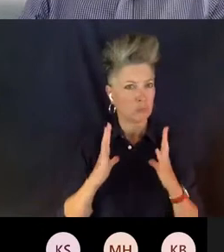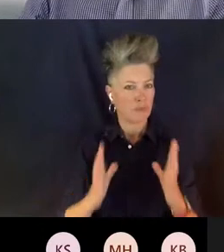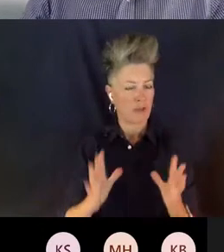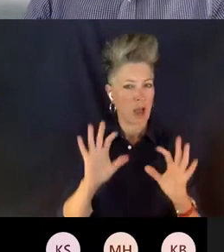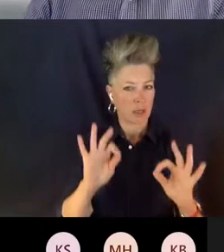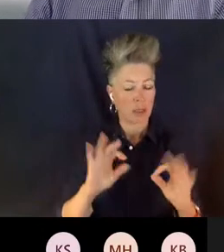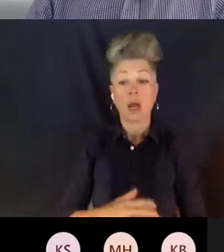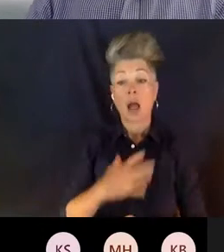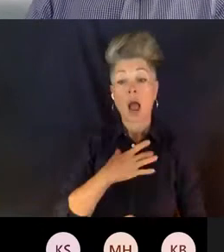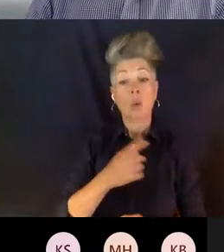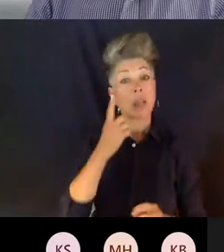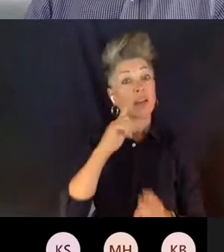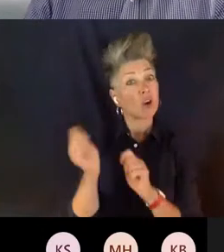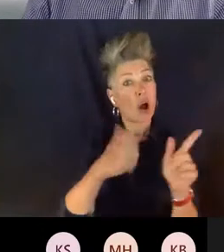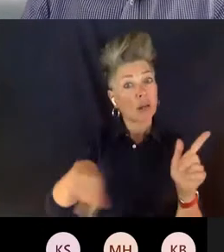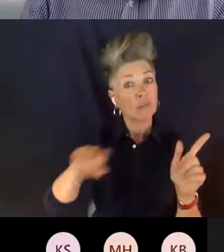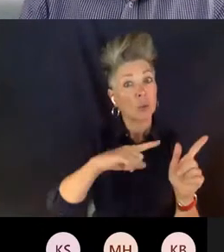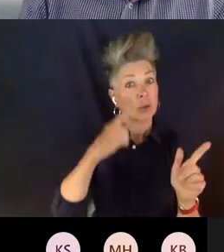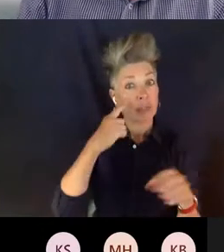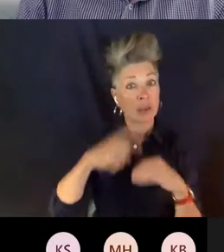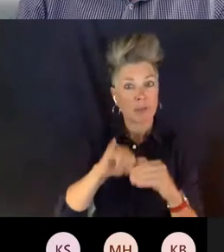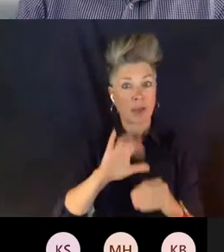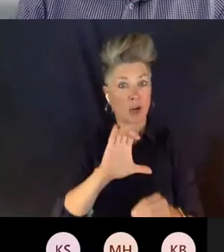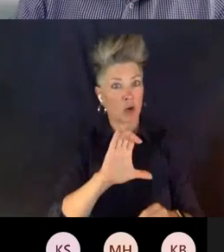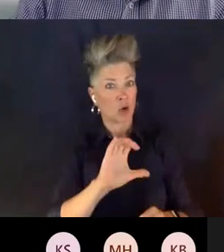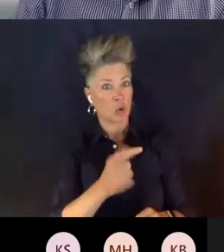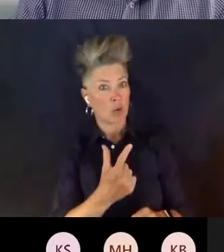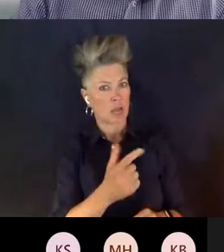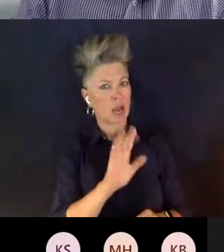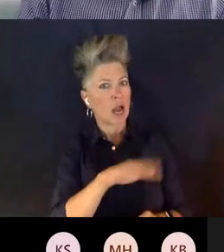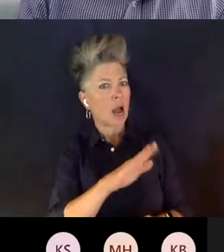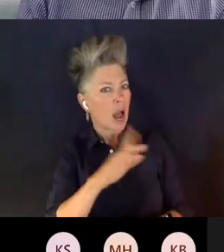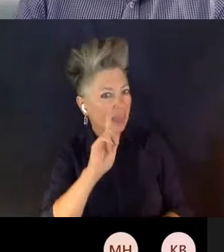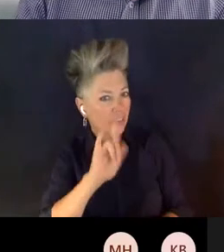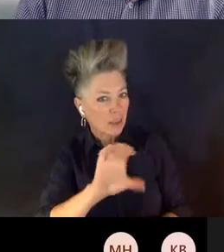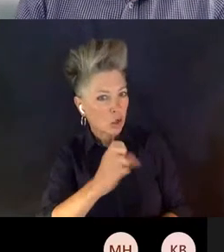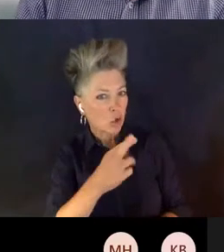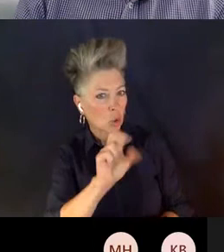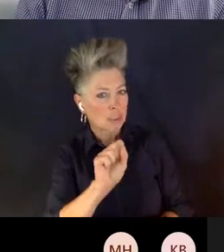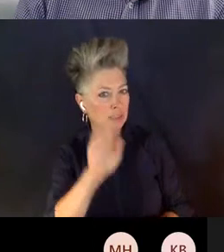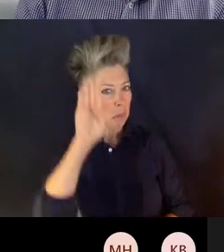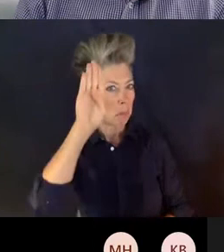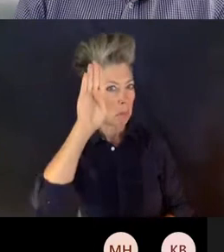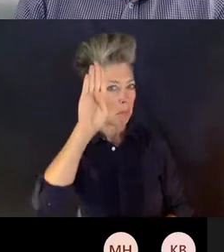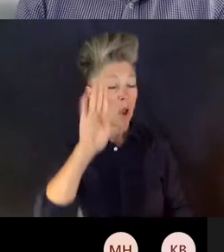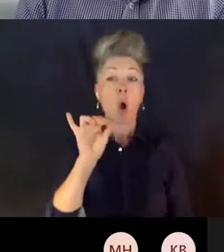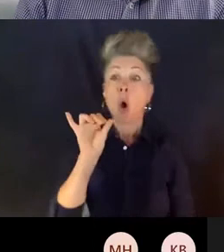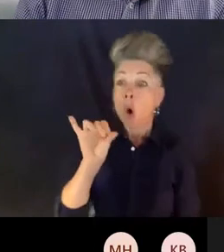think about that. Kevin, I think that Chris has his hand raised. Oh.